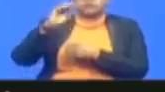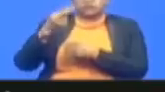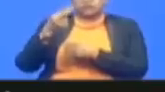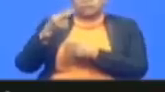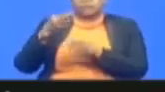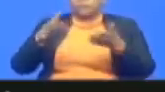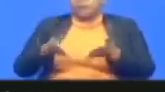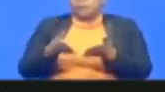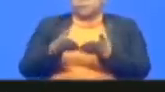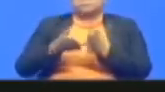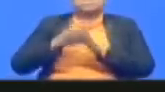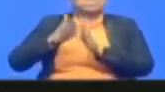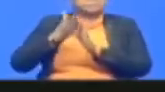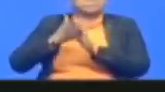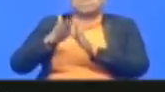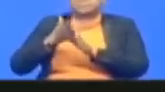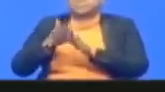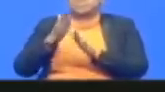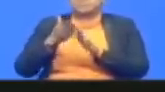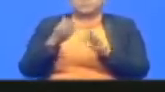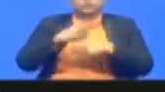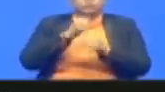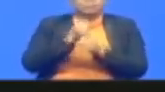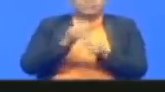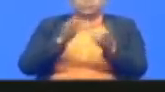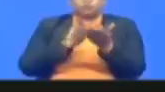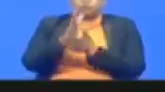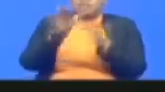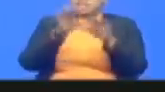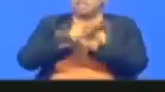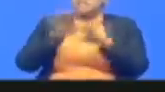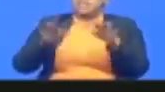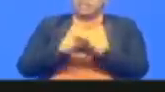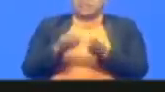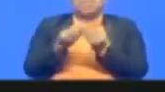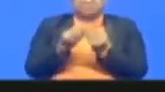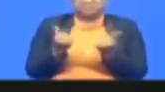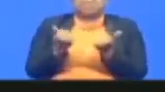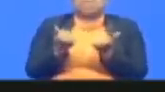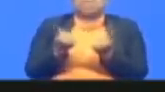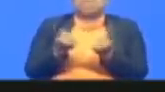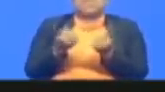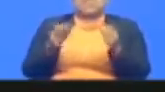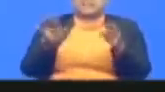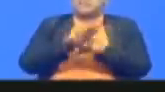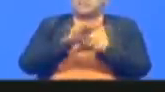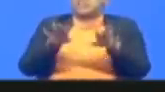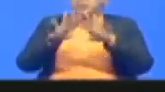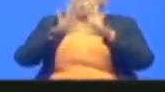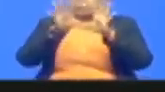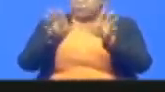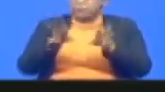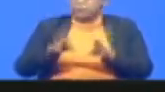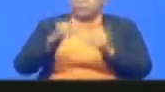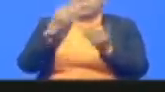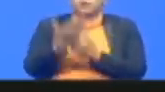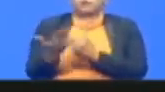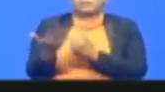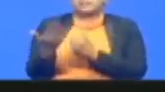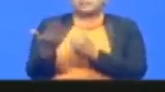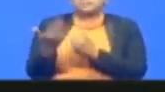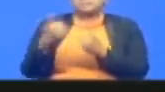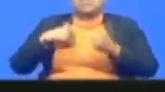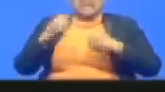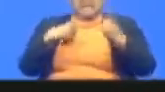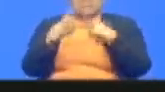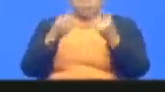hour, he is combing through the budget to ensure all T's are crossed and all I's are dotted pertaining the details in the document. Now, I spoke to